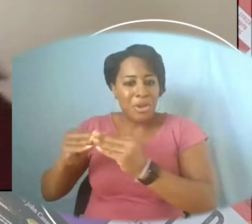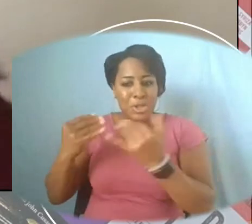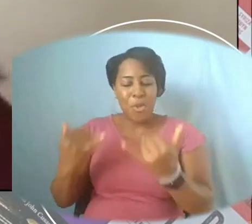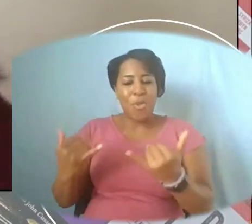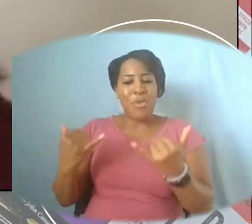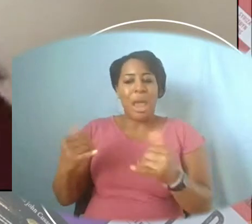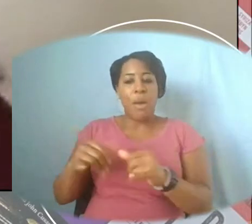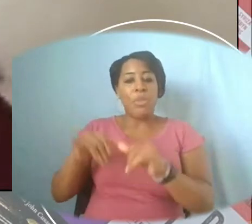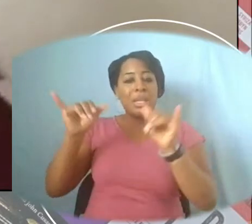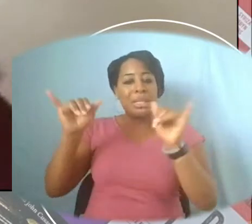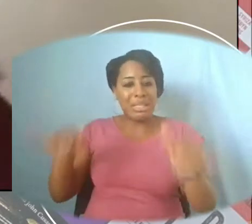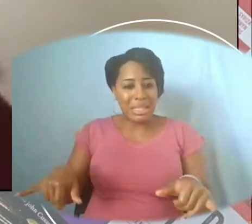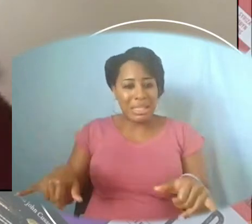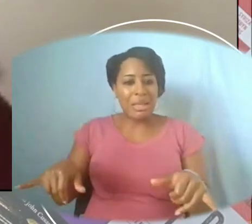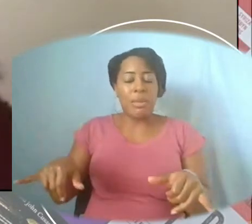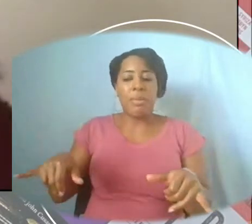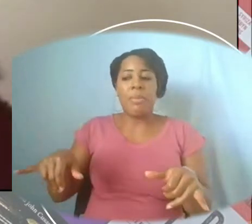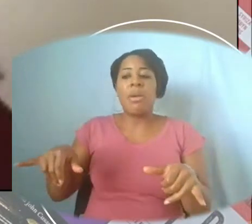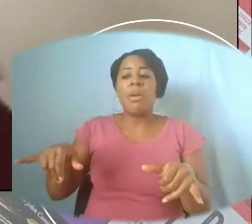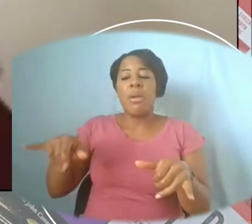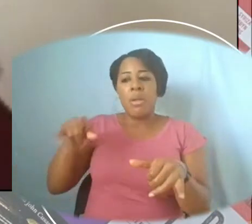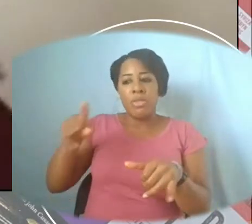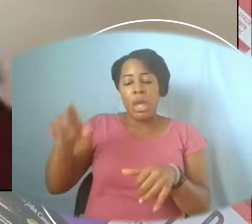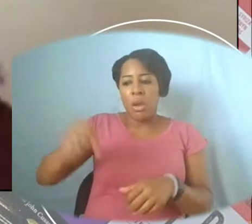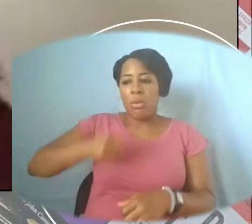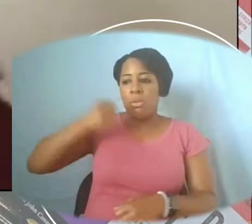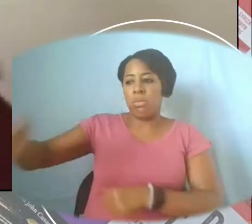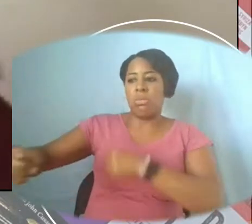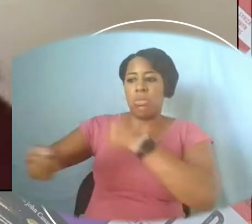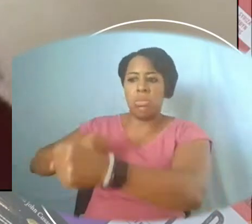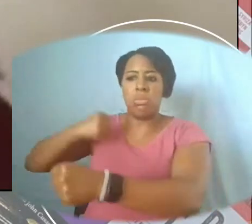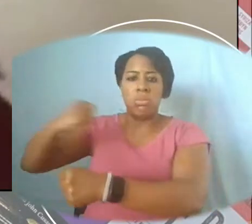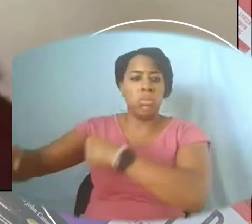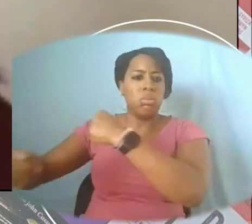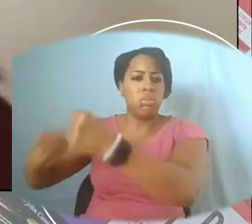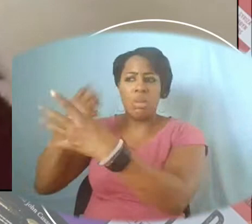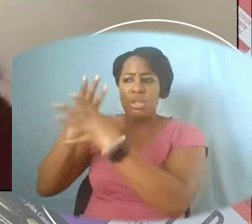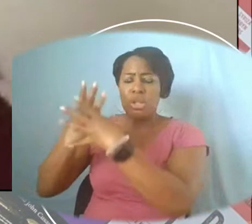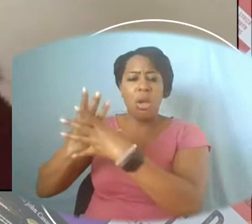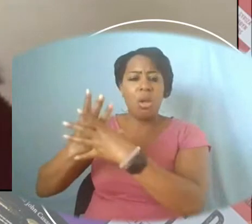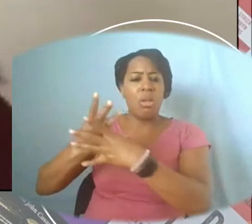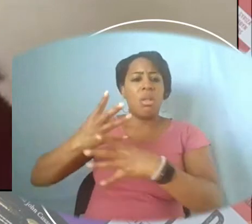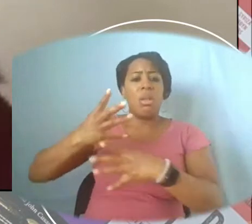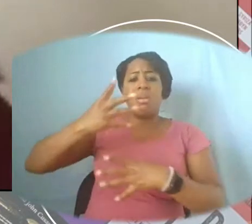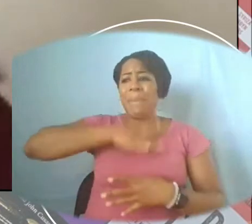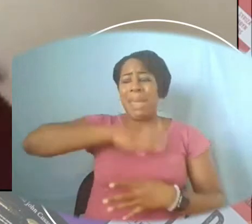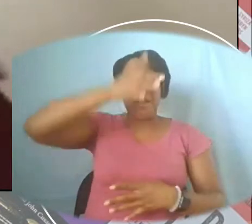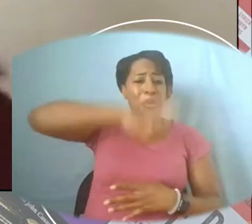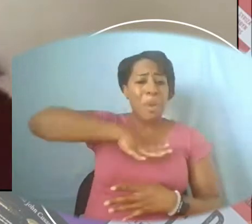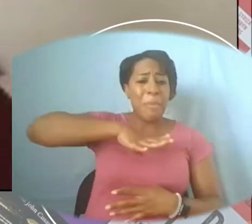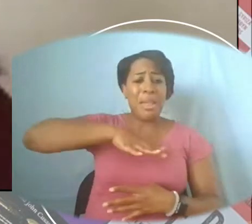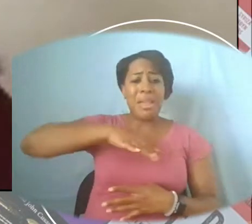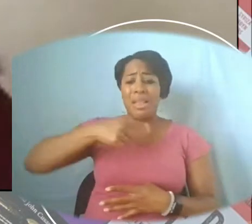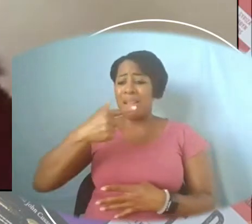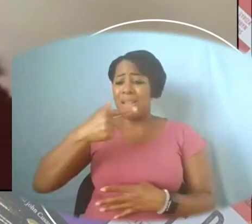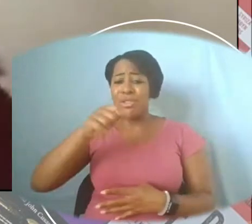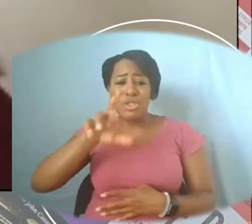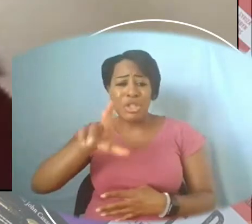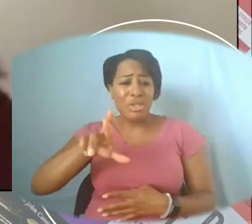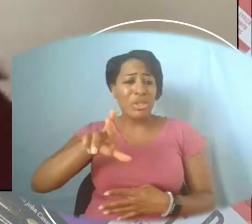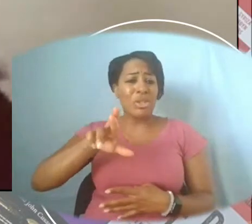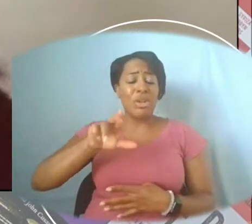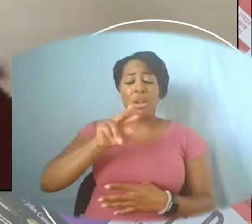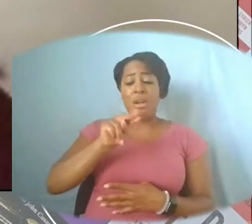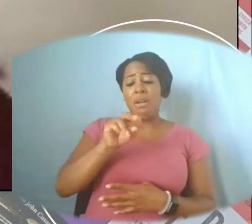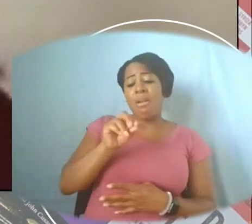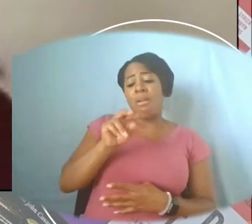is incarcerating all these survivors, men, women, gender nonconforming, doesn't matter who they are,